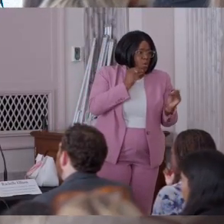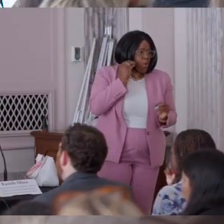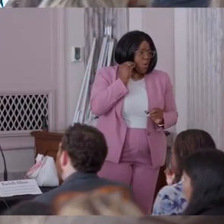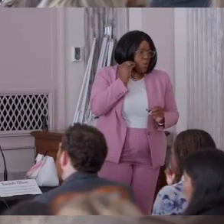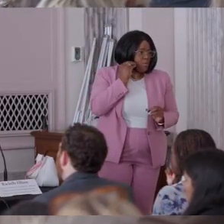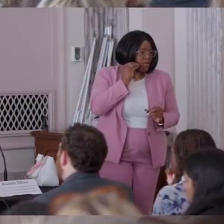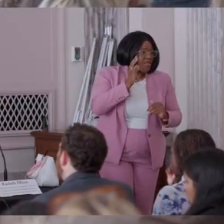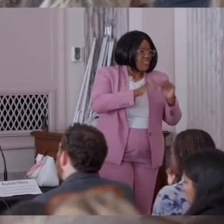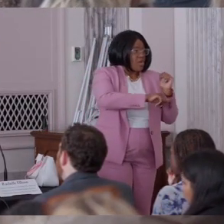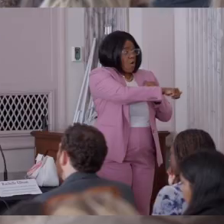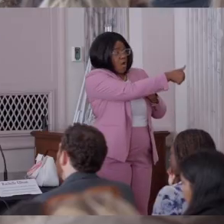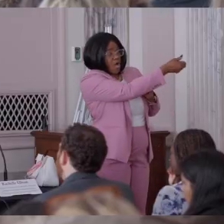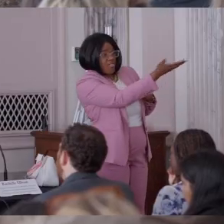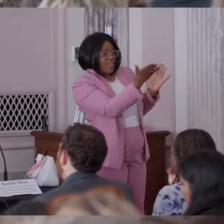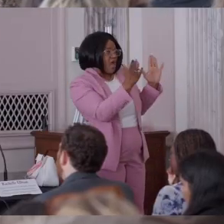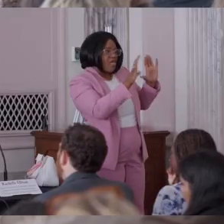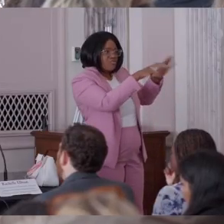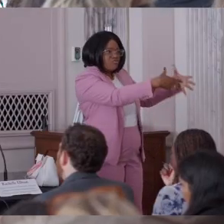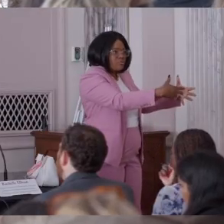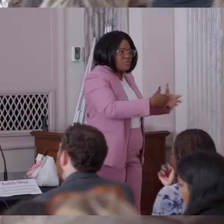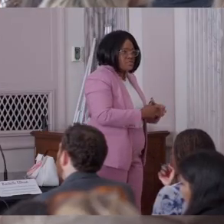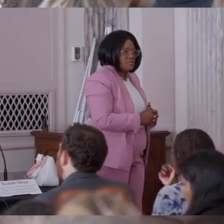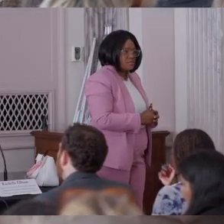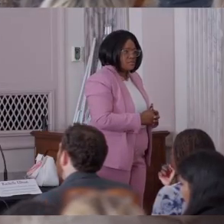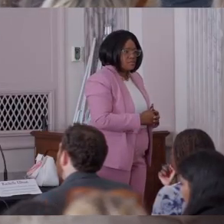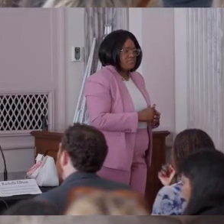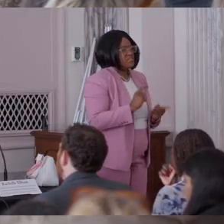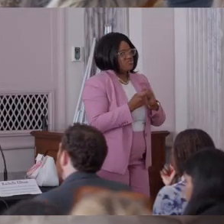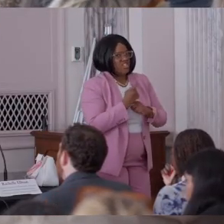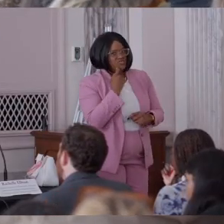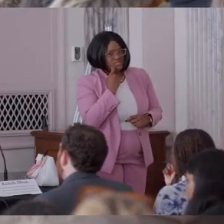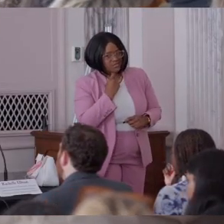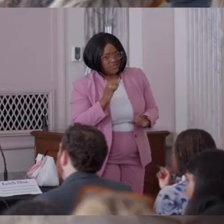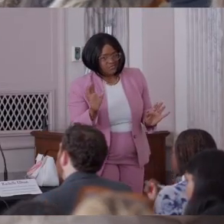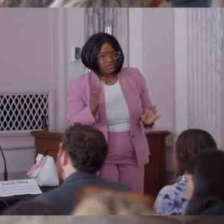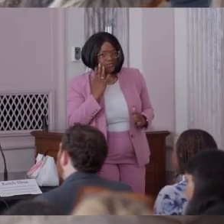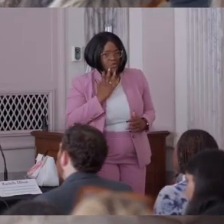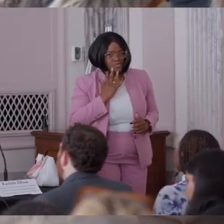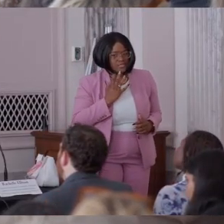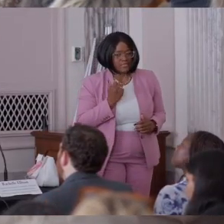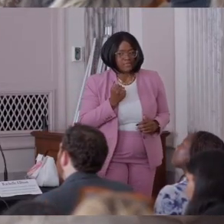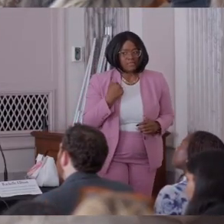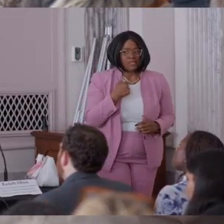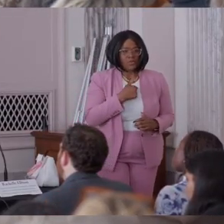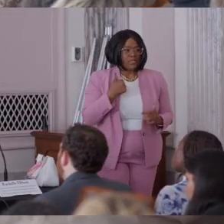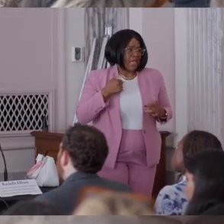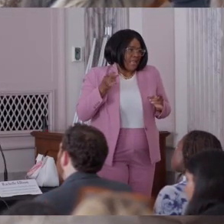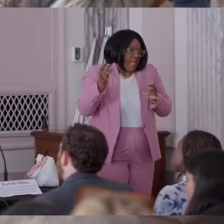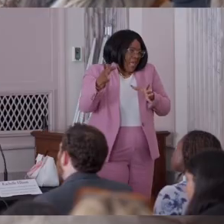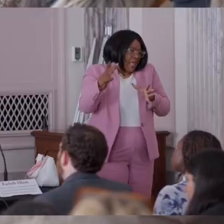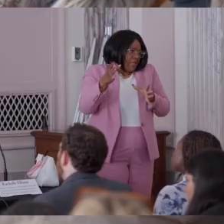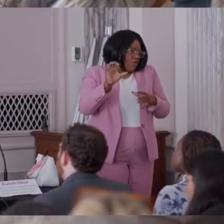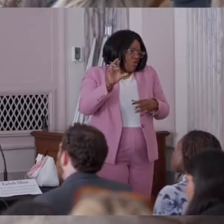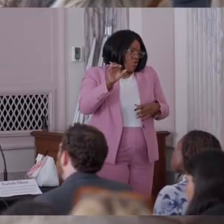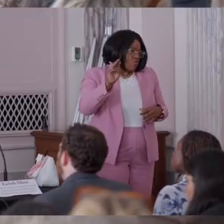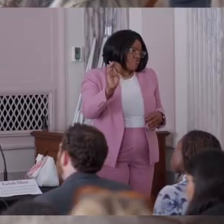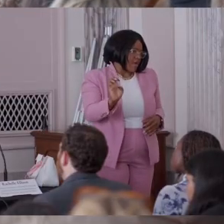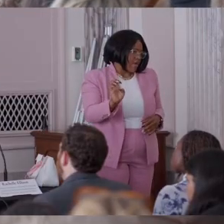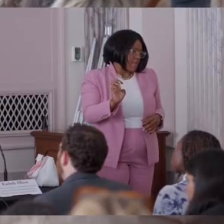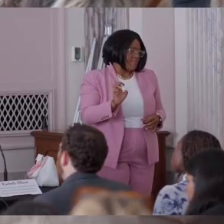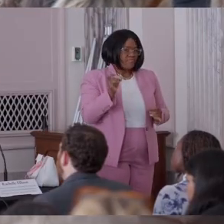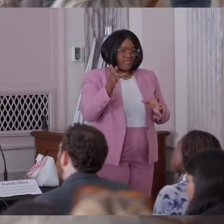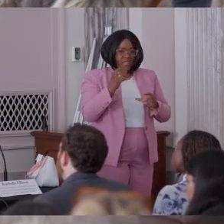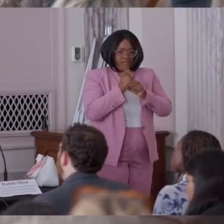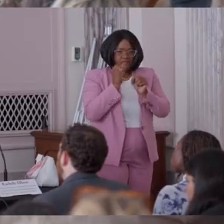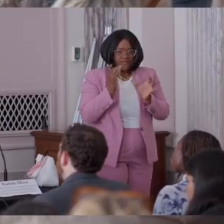other protected classes combined. Now that's changed recently. Unfortunately, we've had hate and violence happen